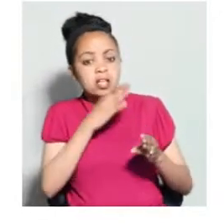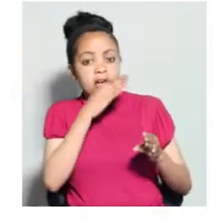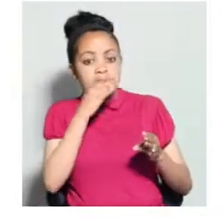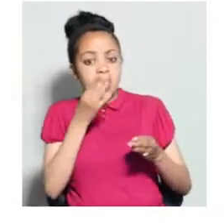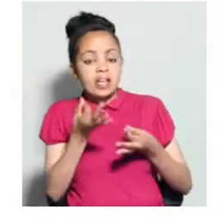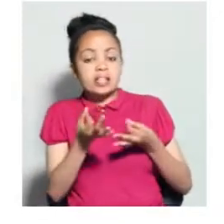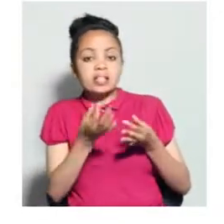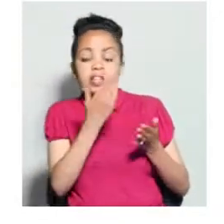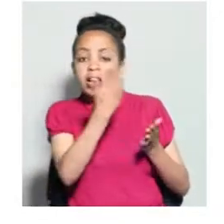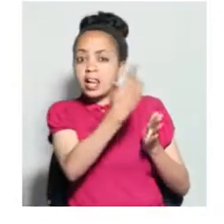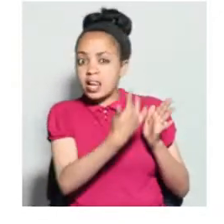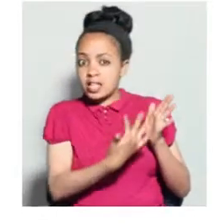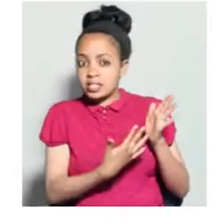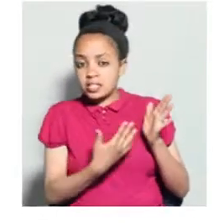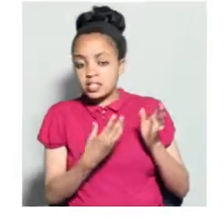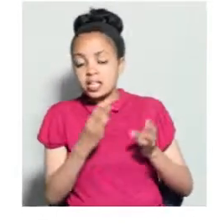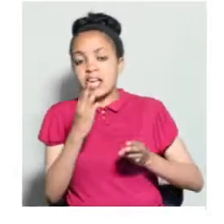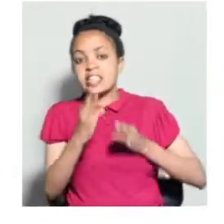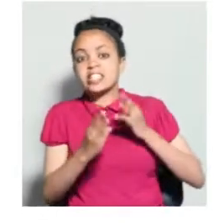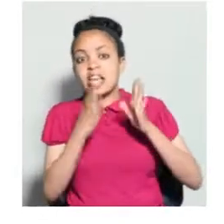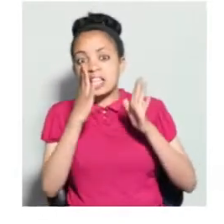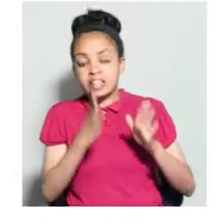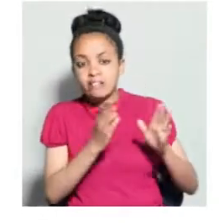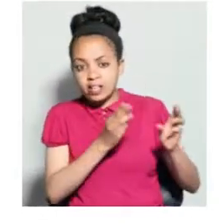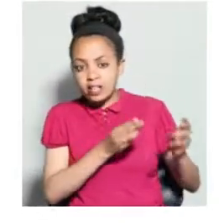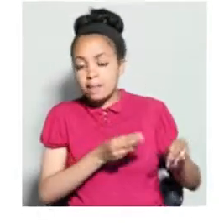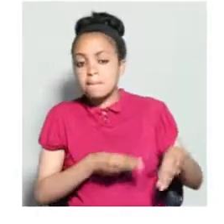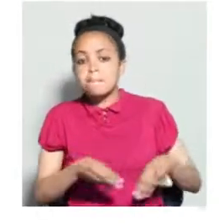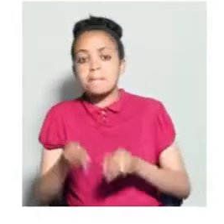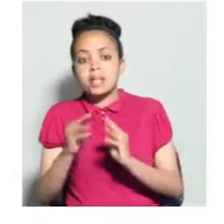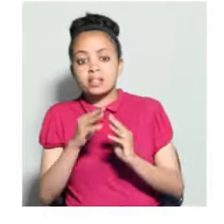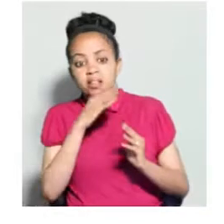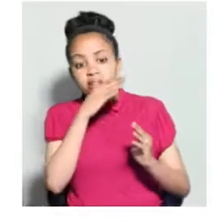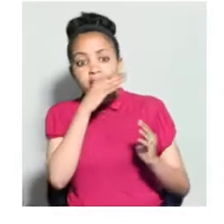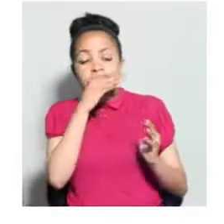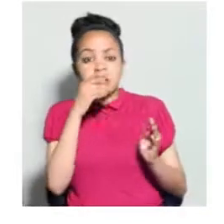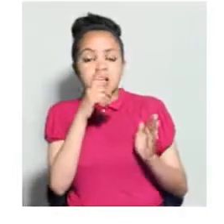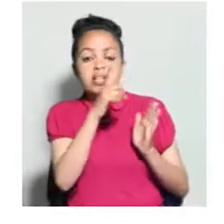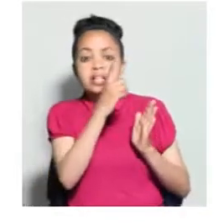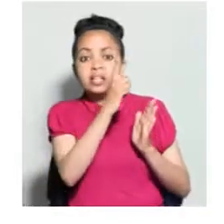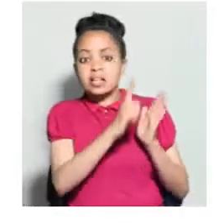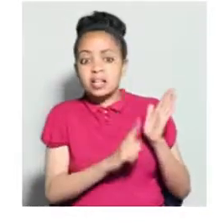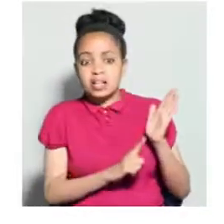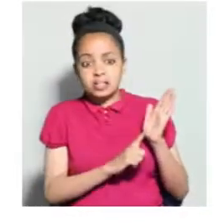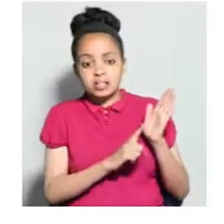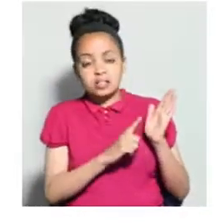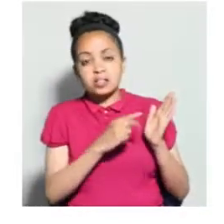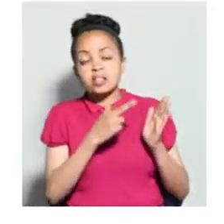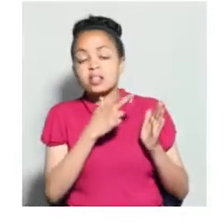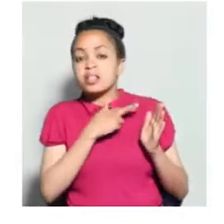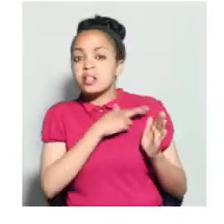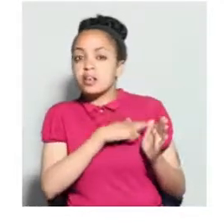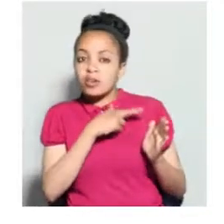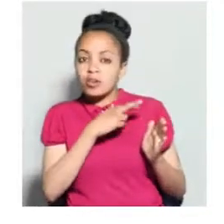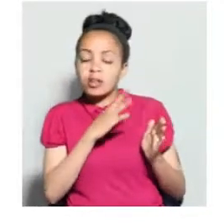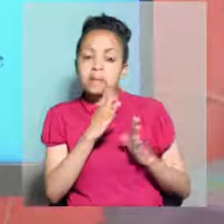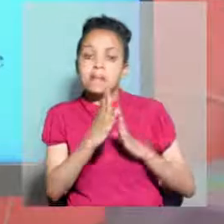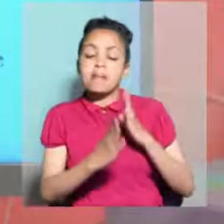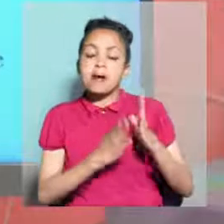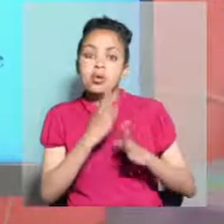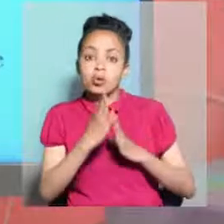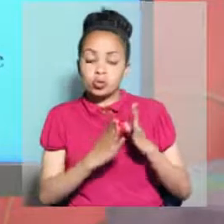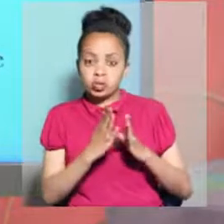of scientific method, list and describe biological tool and their function, and discuss the role and the relevance of